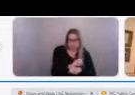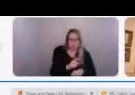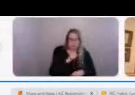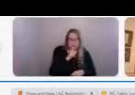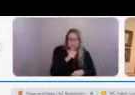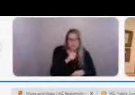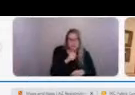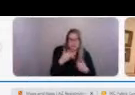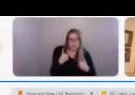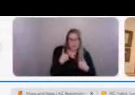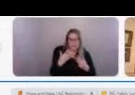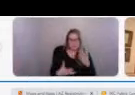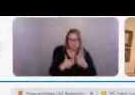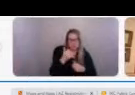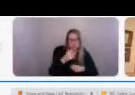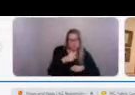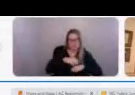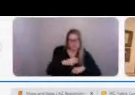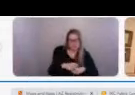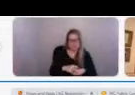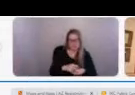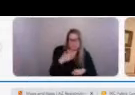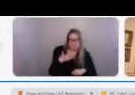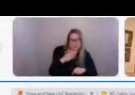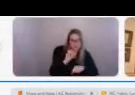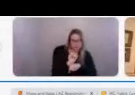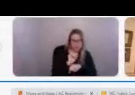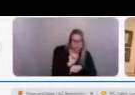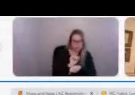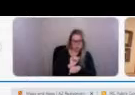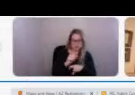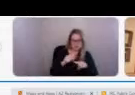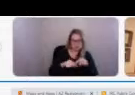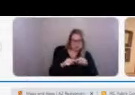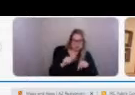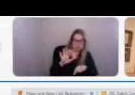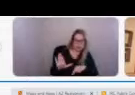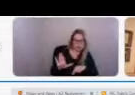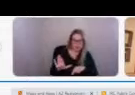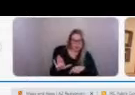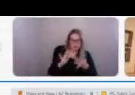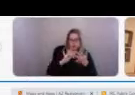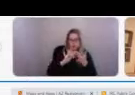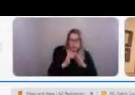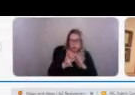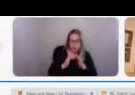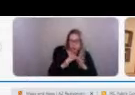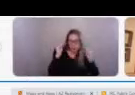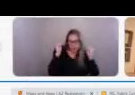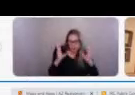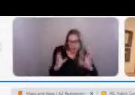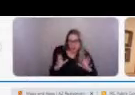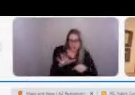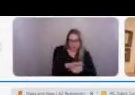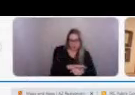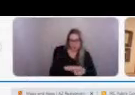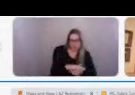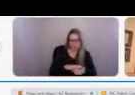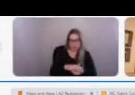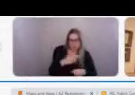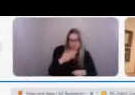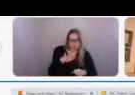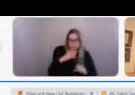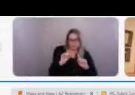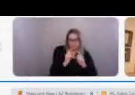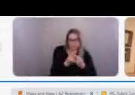i'm spending most of my time as i say even my work is based there and as an online instructor i'm i'm more local to my uh to my